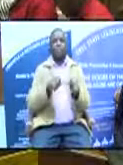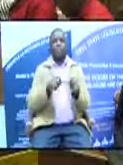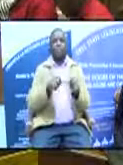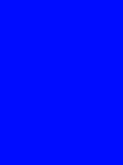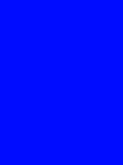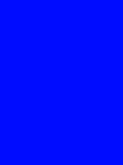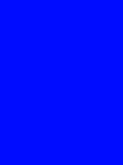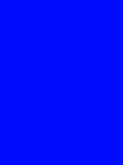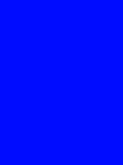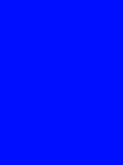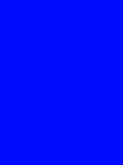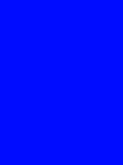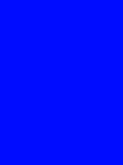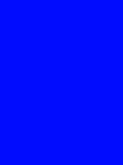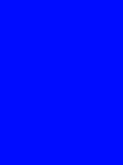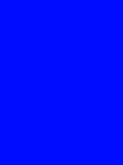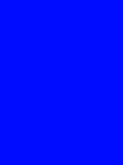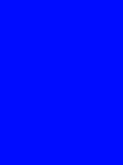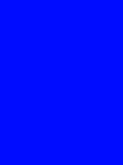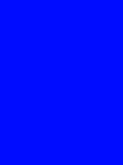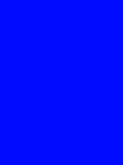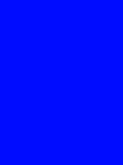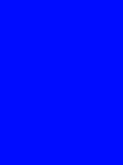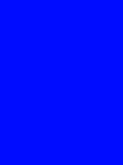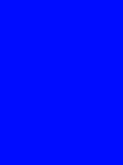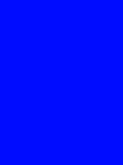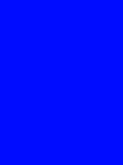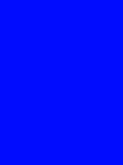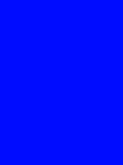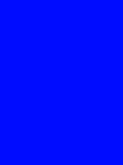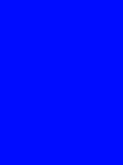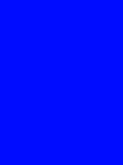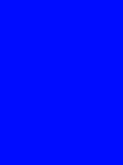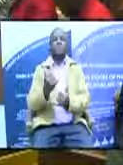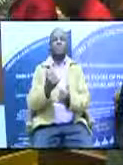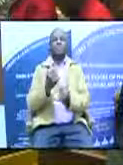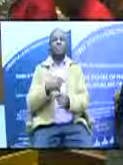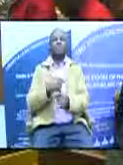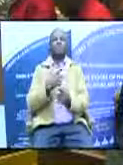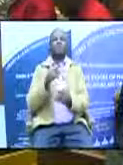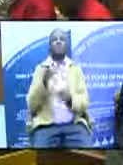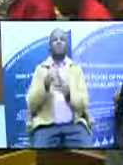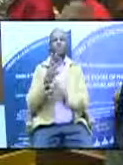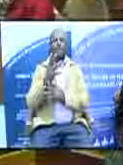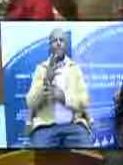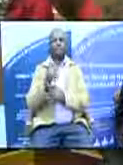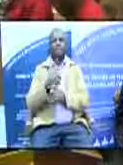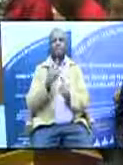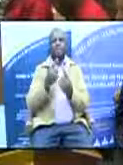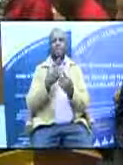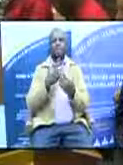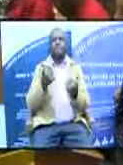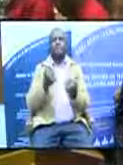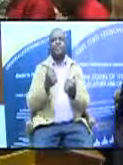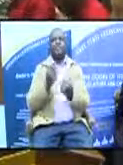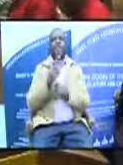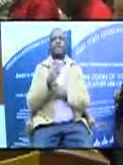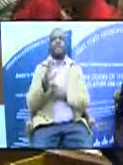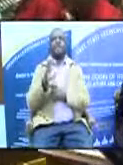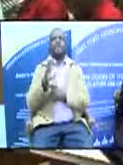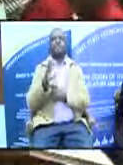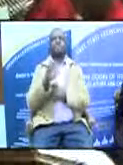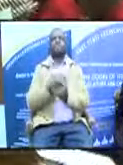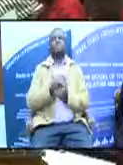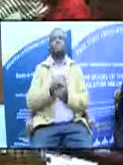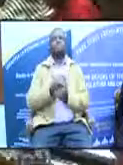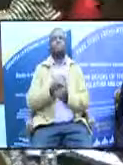5. The vote before the House is vote 5. Health. The Honorable MEC